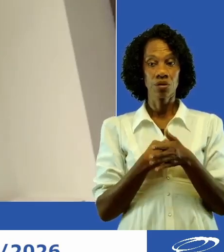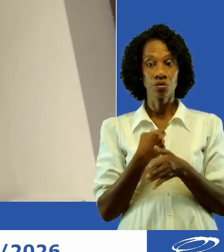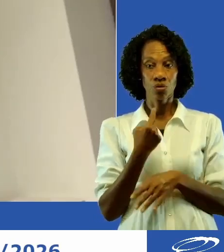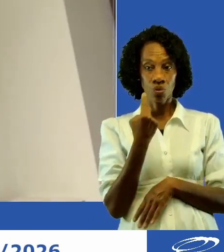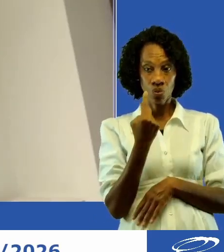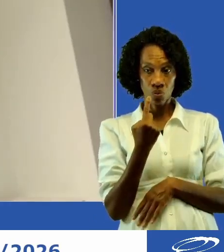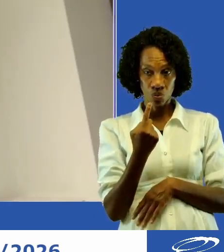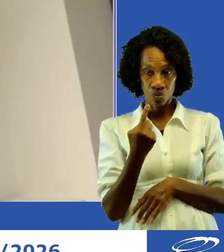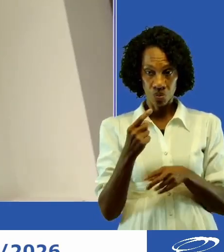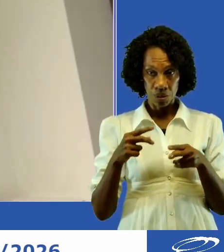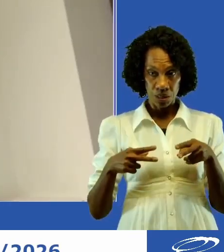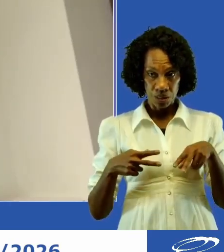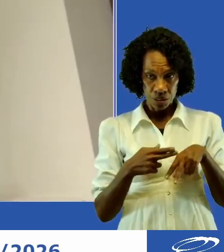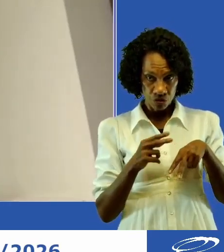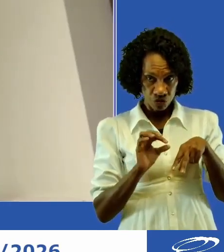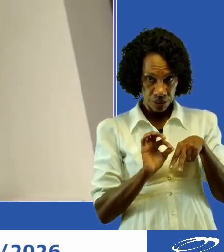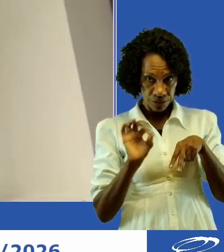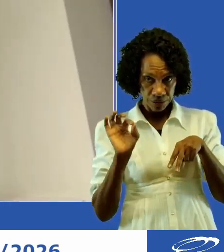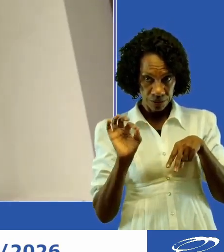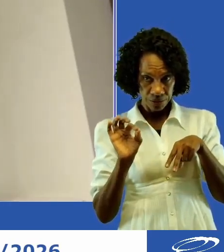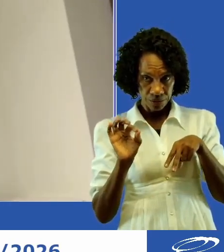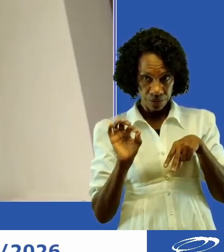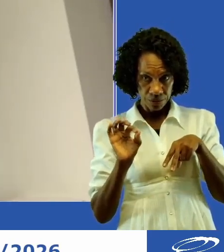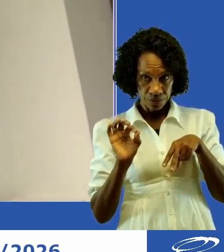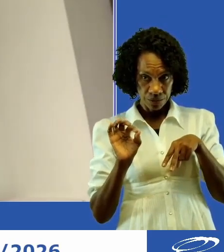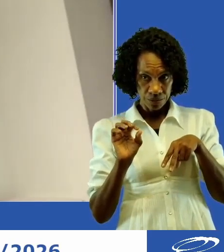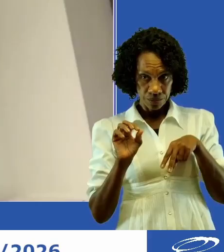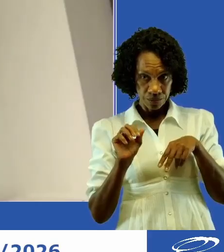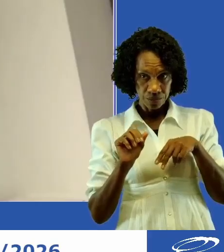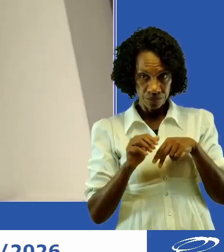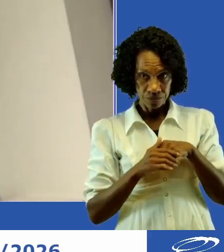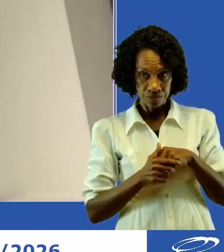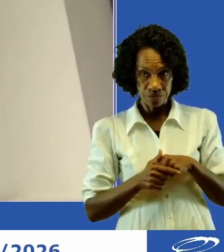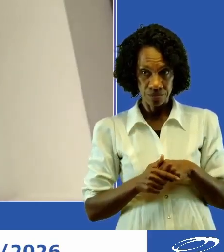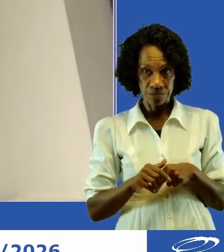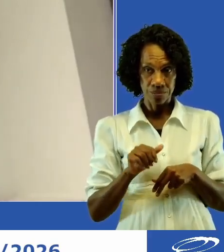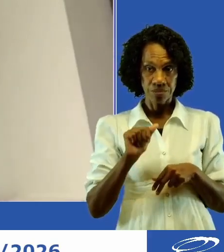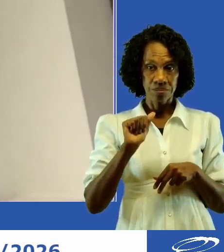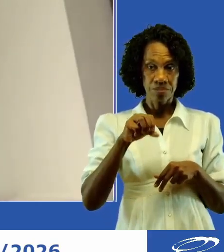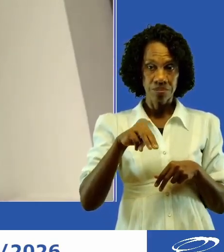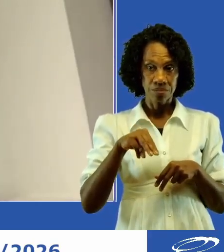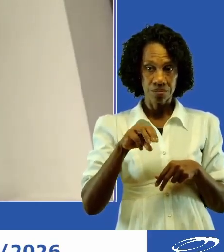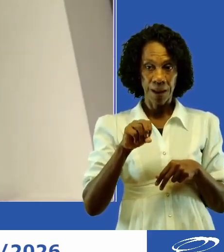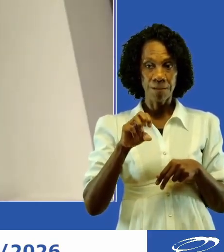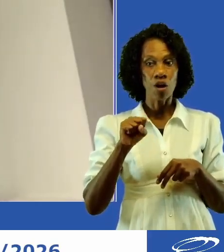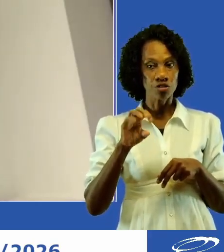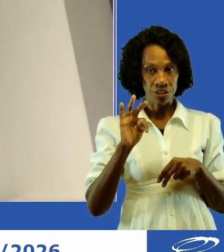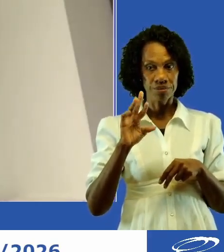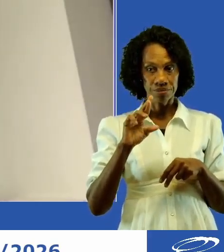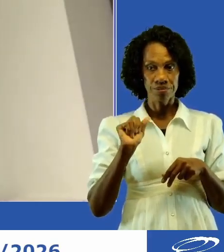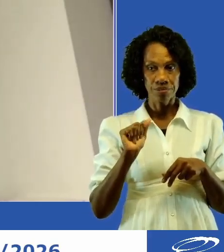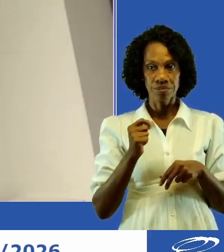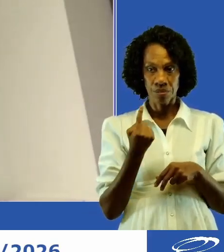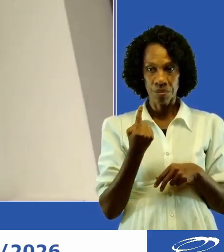with criteria yeah. for infection. Yes. Exactly. This is the second question, yeah? I mean, the patient has a high